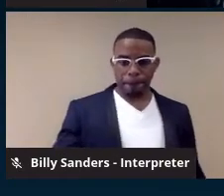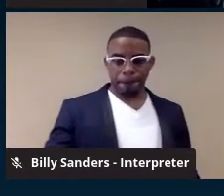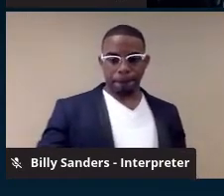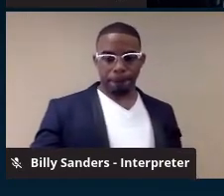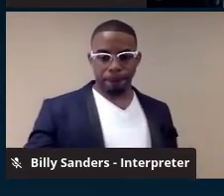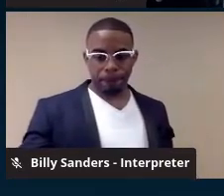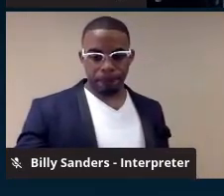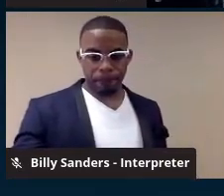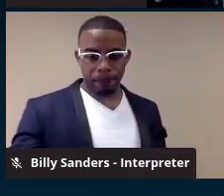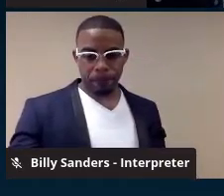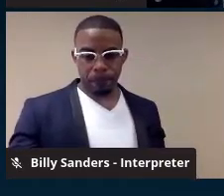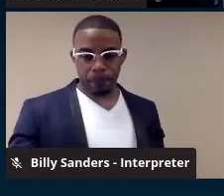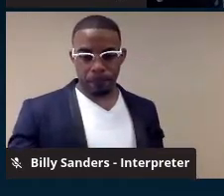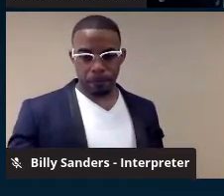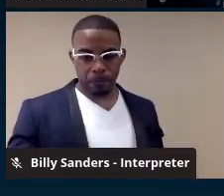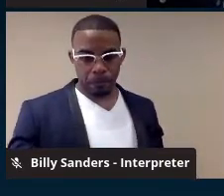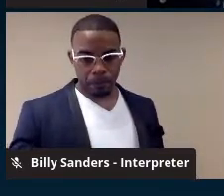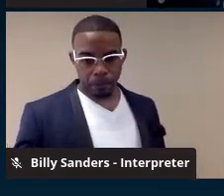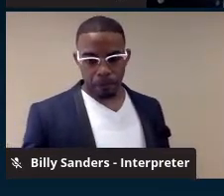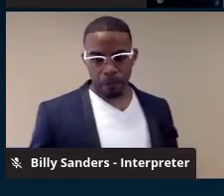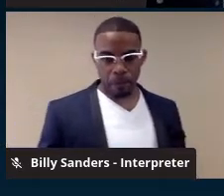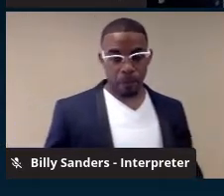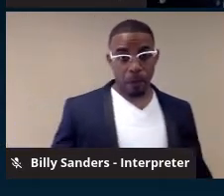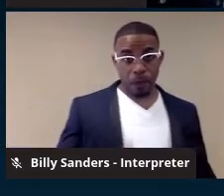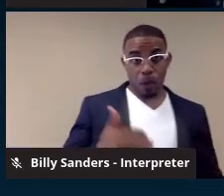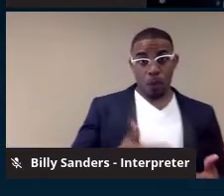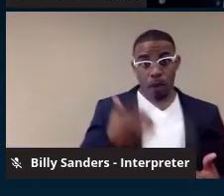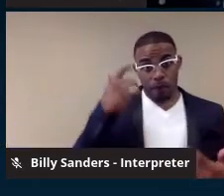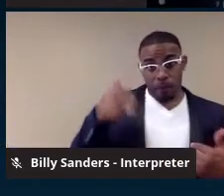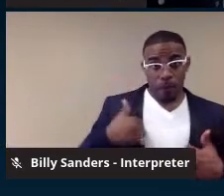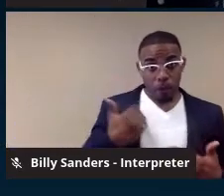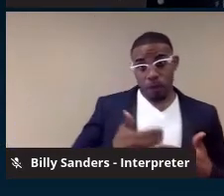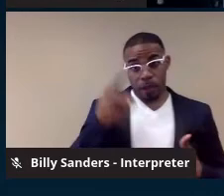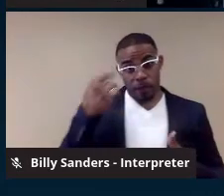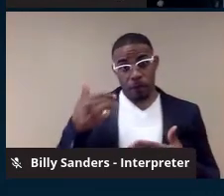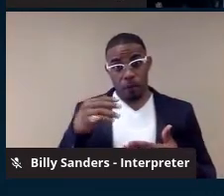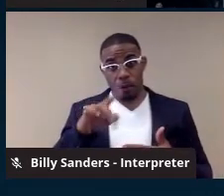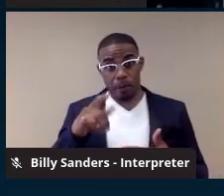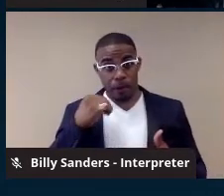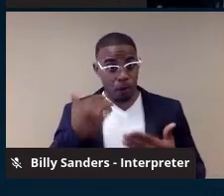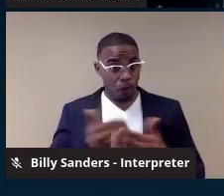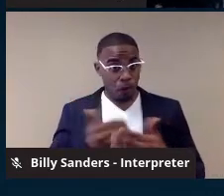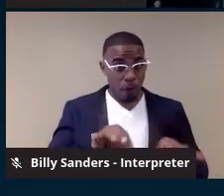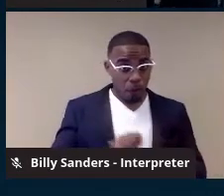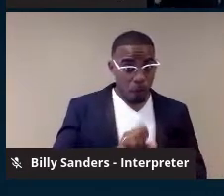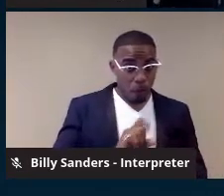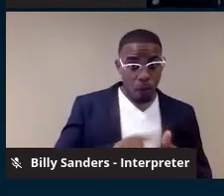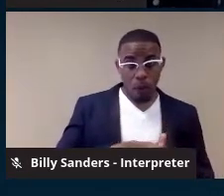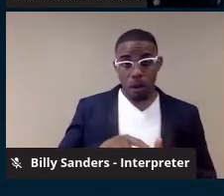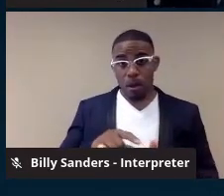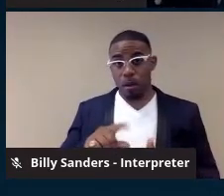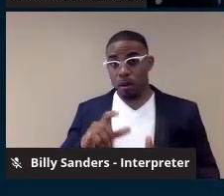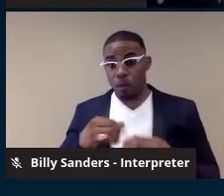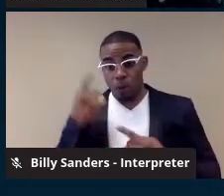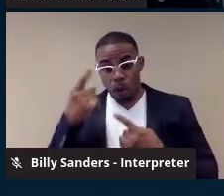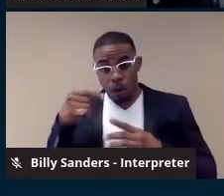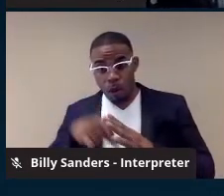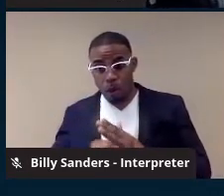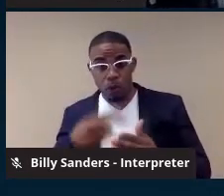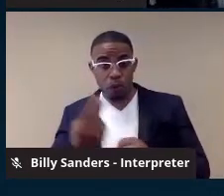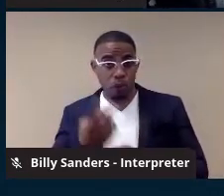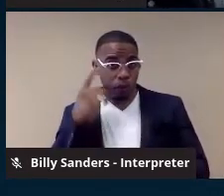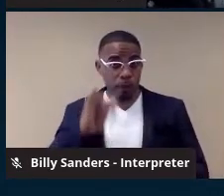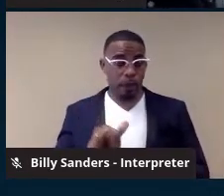So for me, I wanted to know what was next. Is it just a new framework, or is there more to build upon? And what I thought was cool was I saw that they've